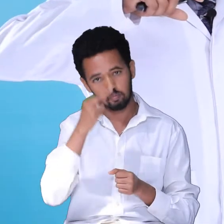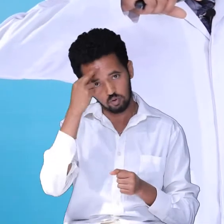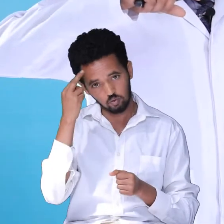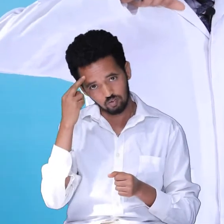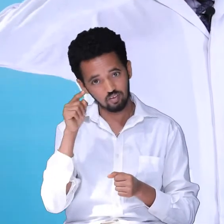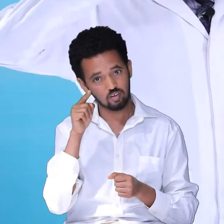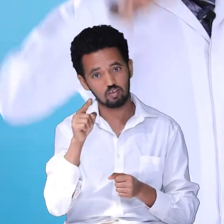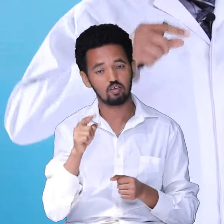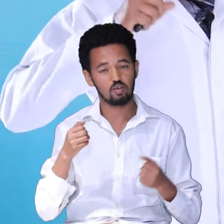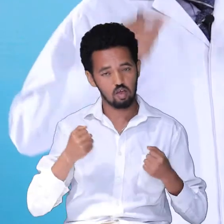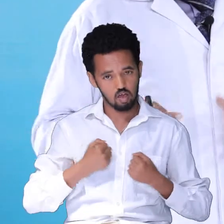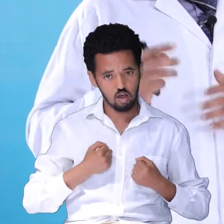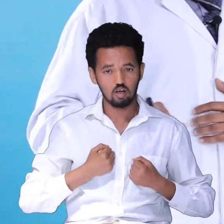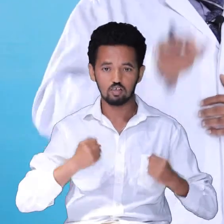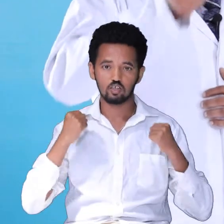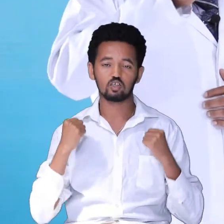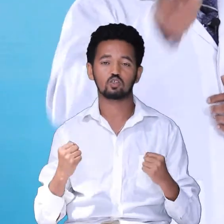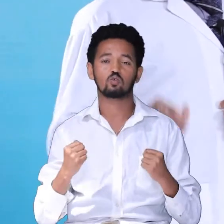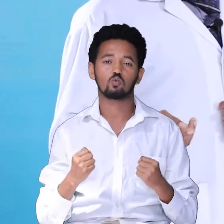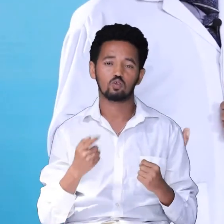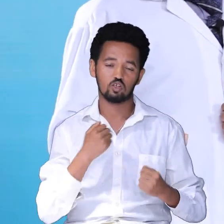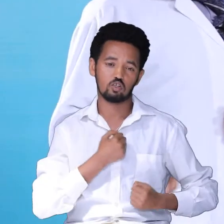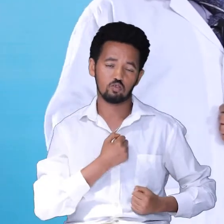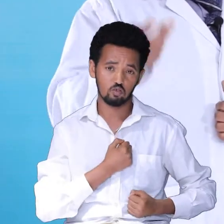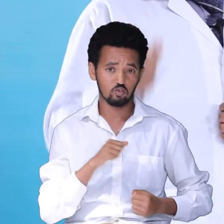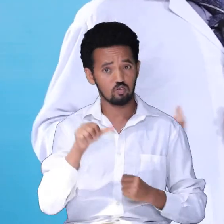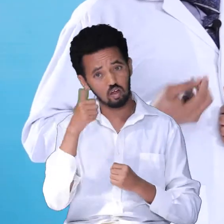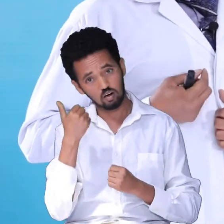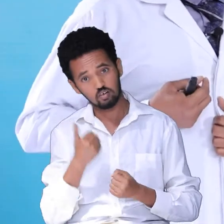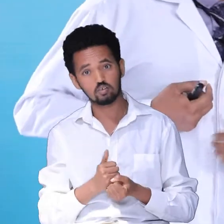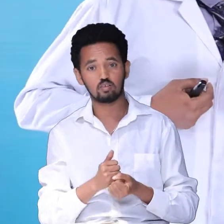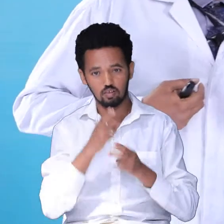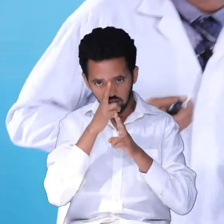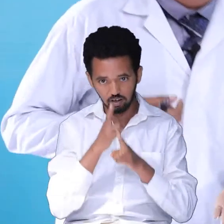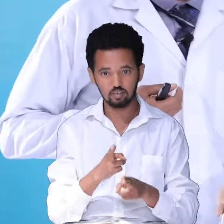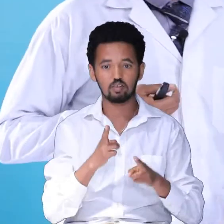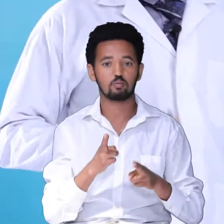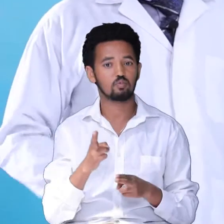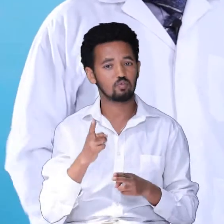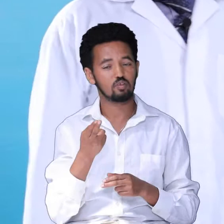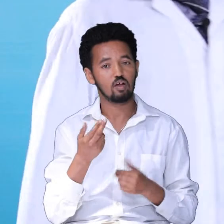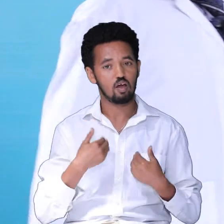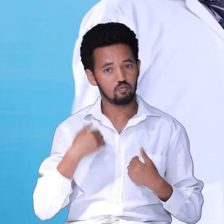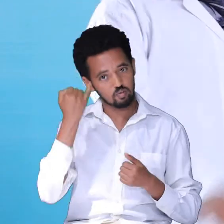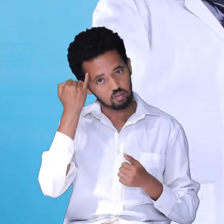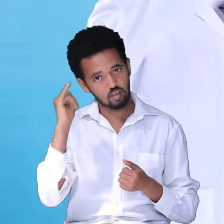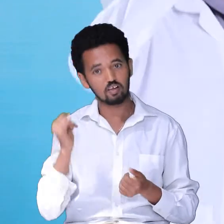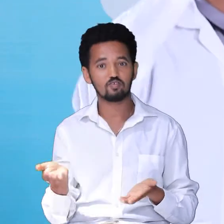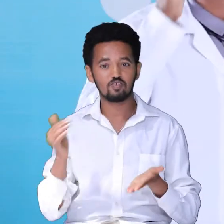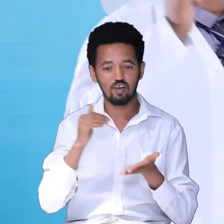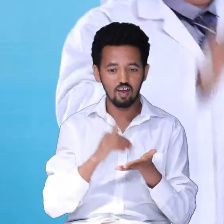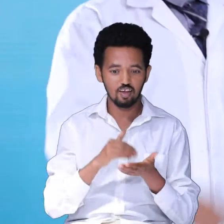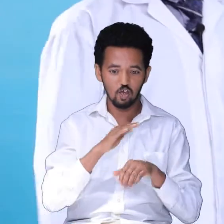had strong relations with his soldiers. Then his soldier accepted his idea. Then again